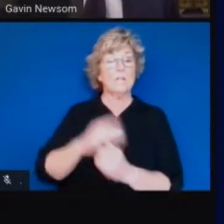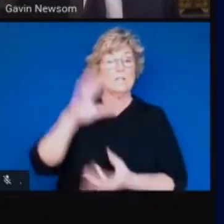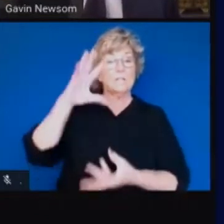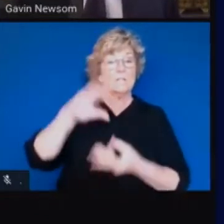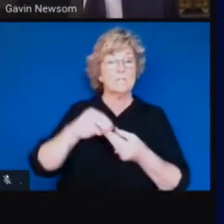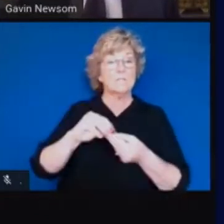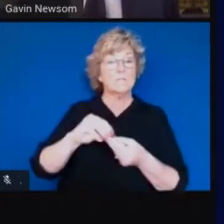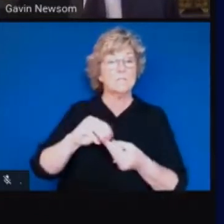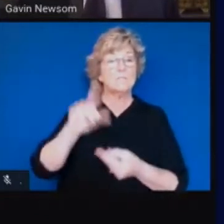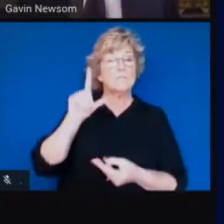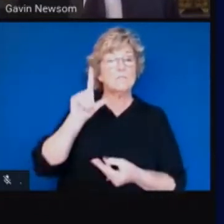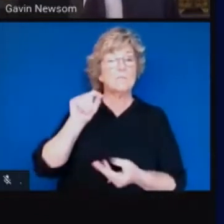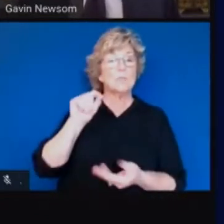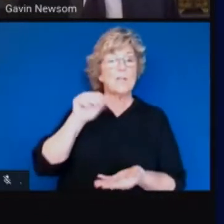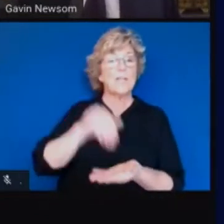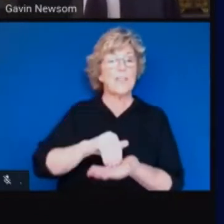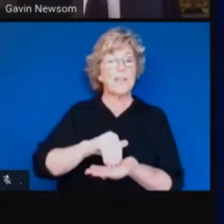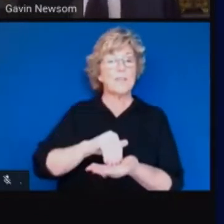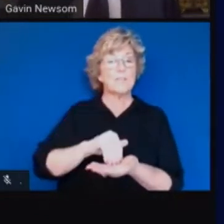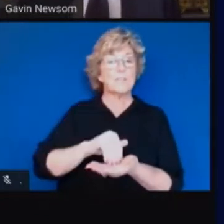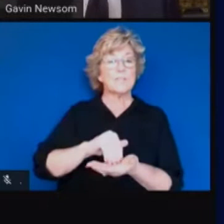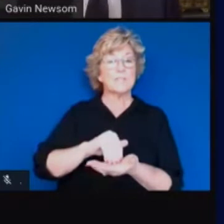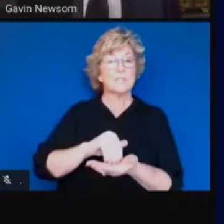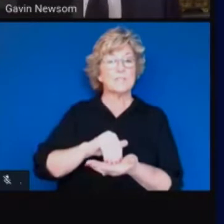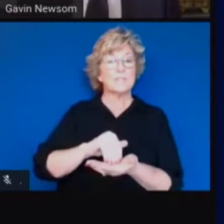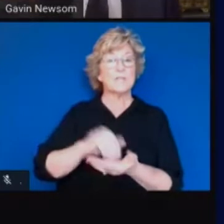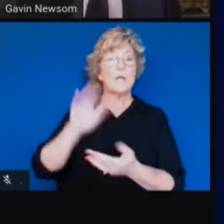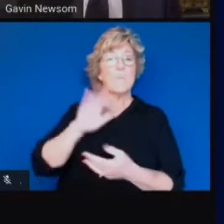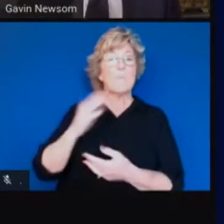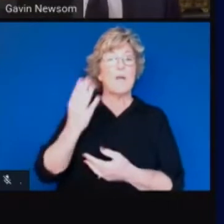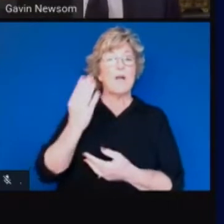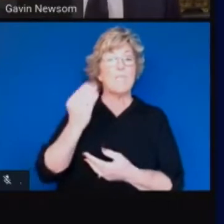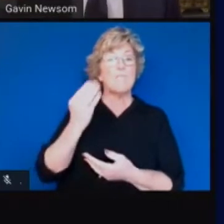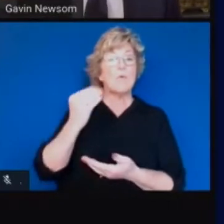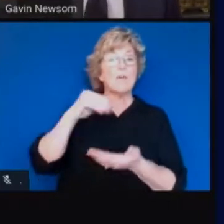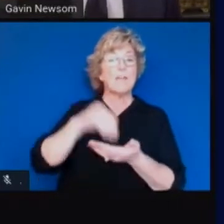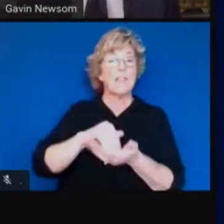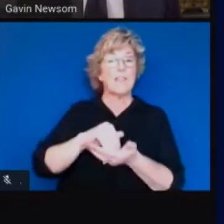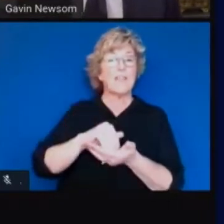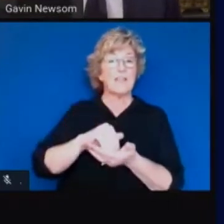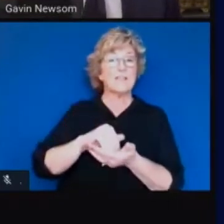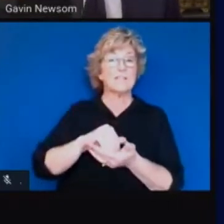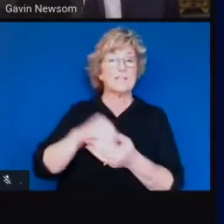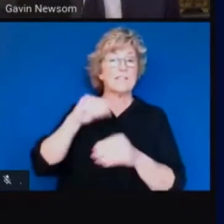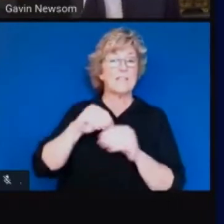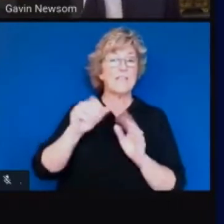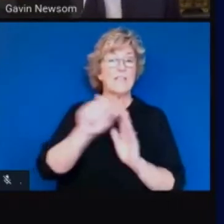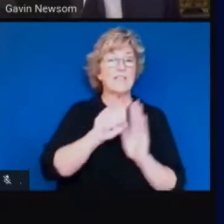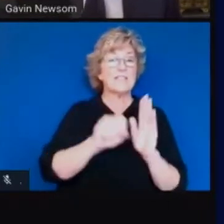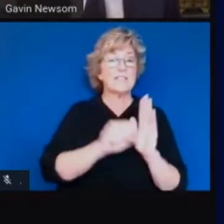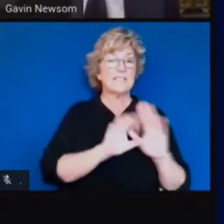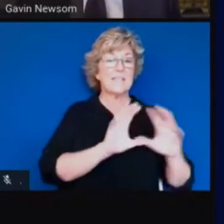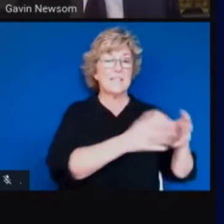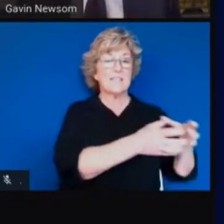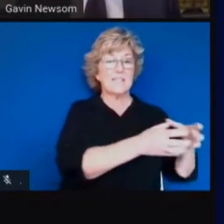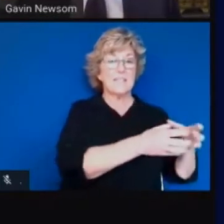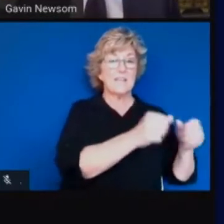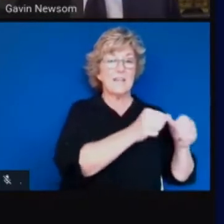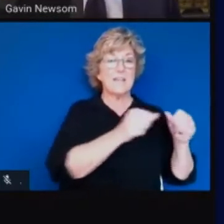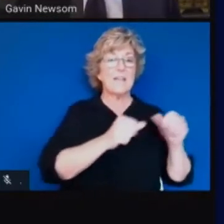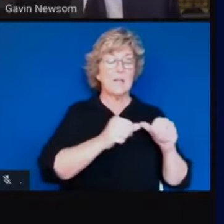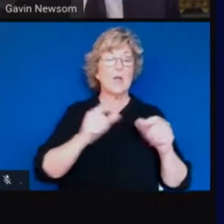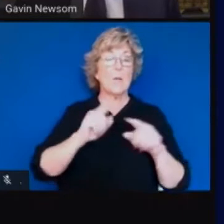not just in the state inventory, close to 14,000 vents, but also vents still available within our